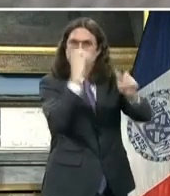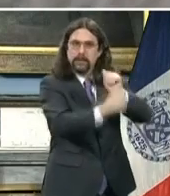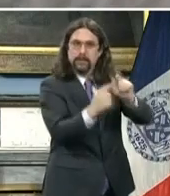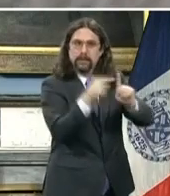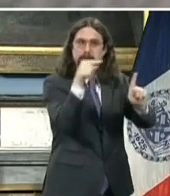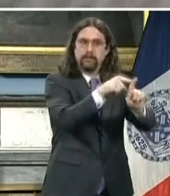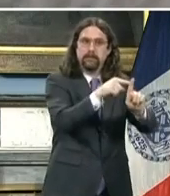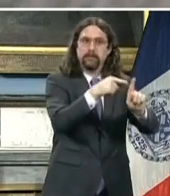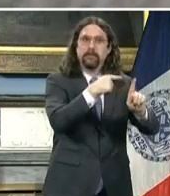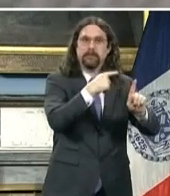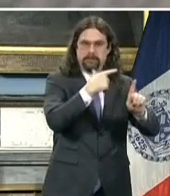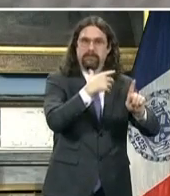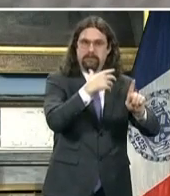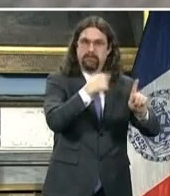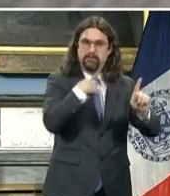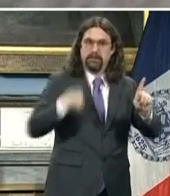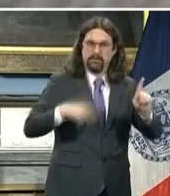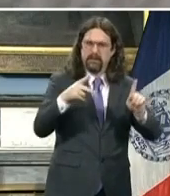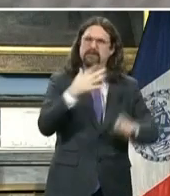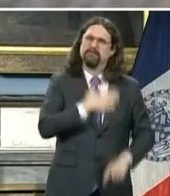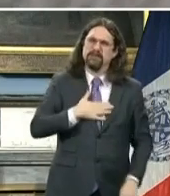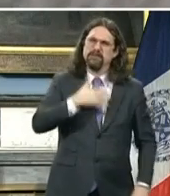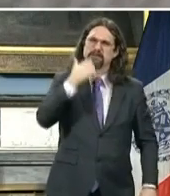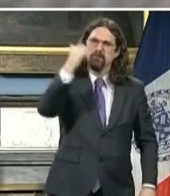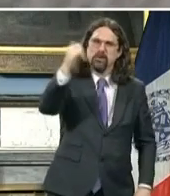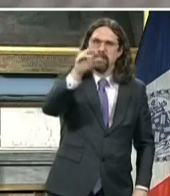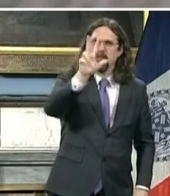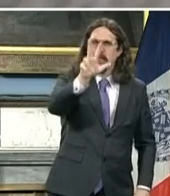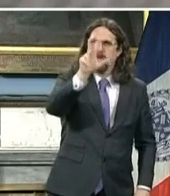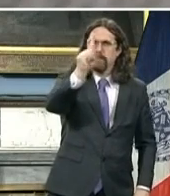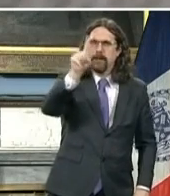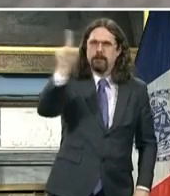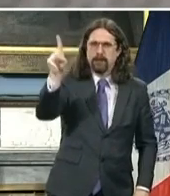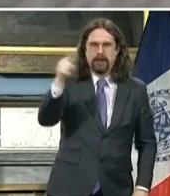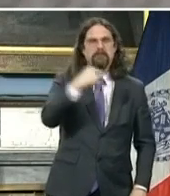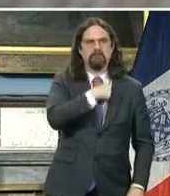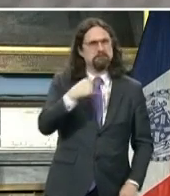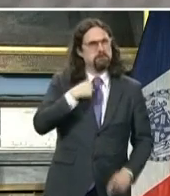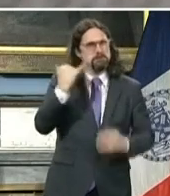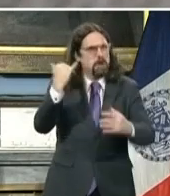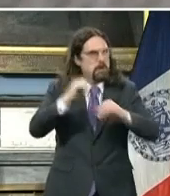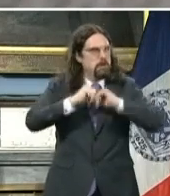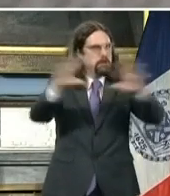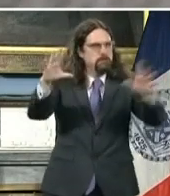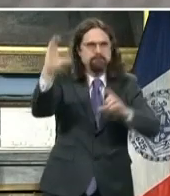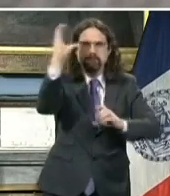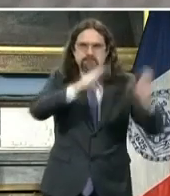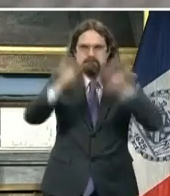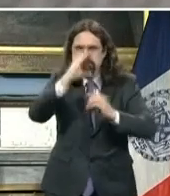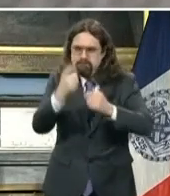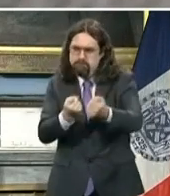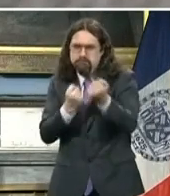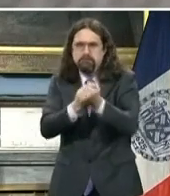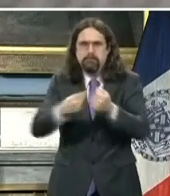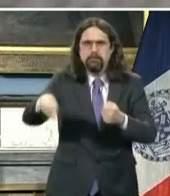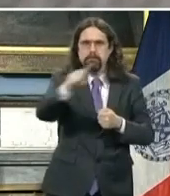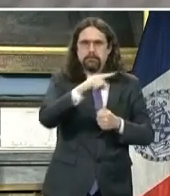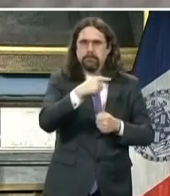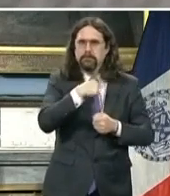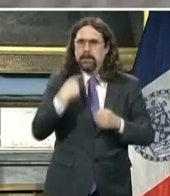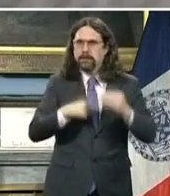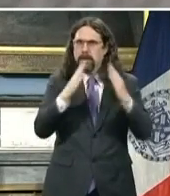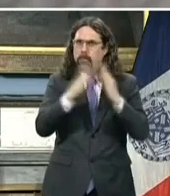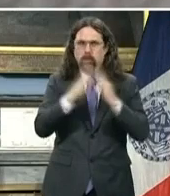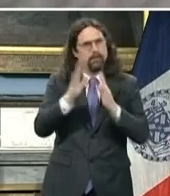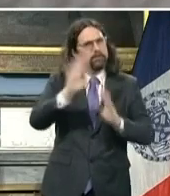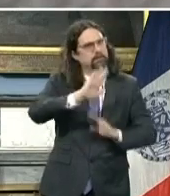and throw the full weight of the law at them. But today was a poignant message in the midst of this crisis, in the midst of this discrimination, to see